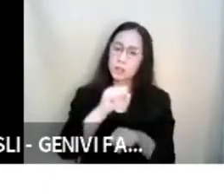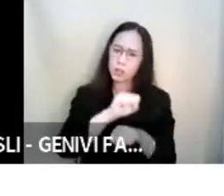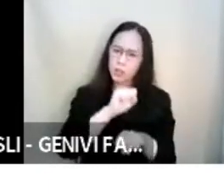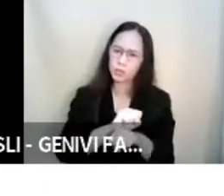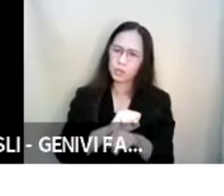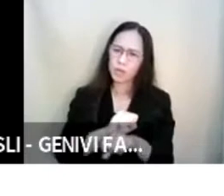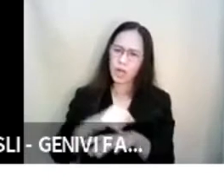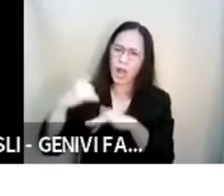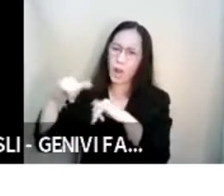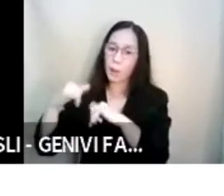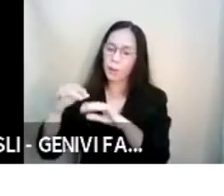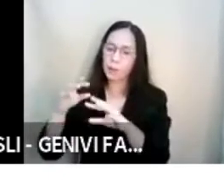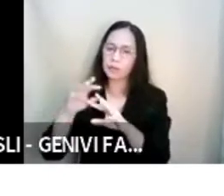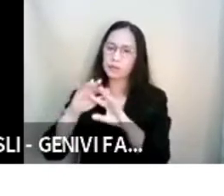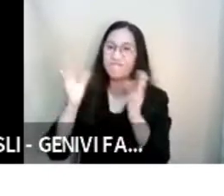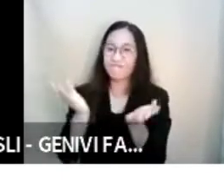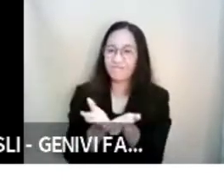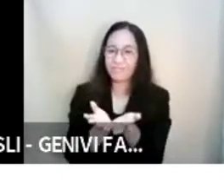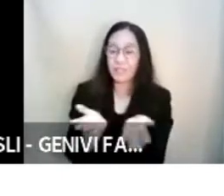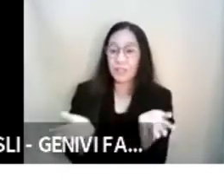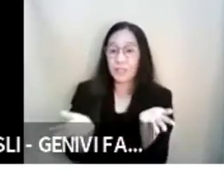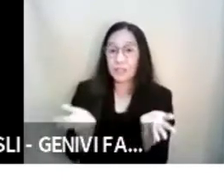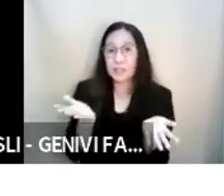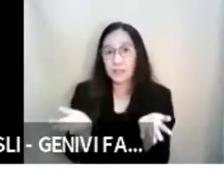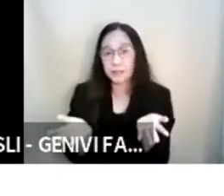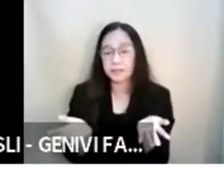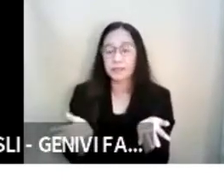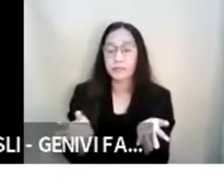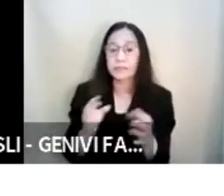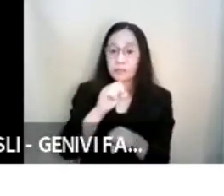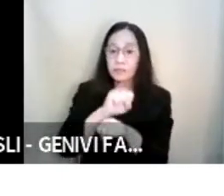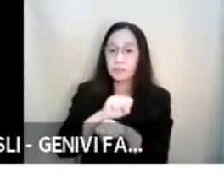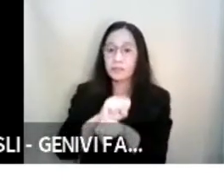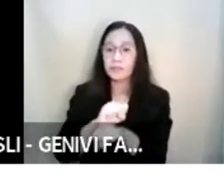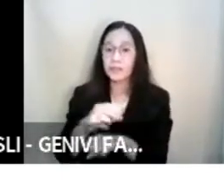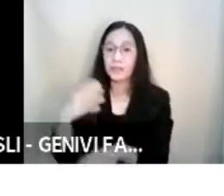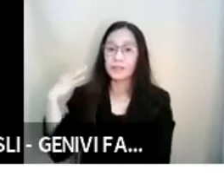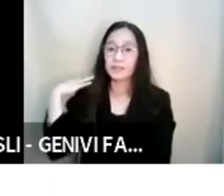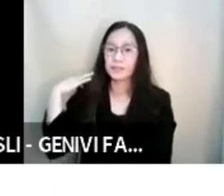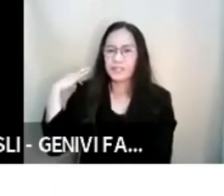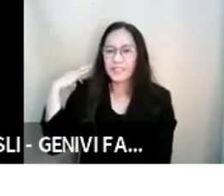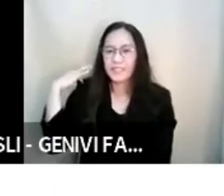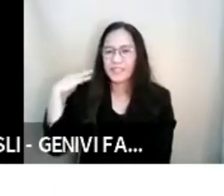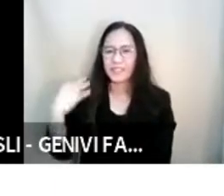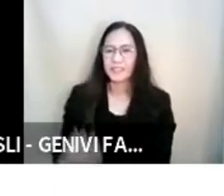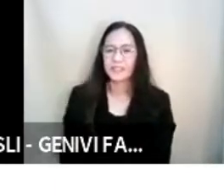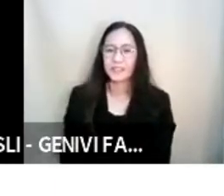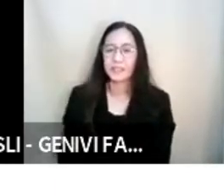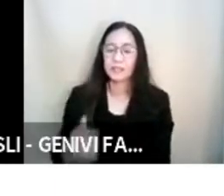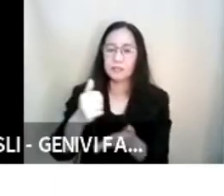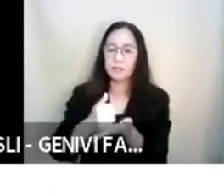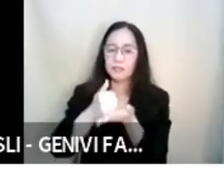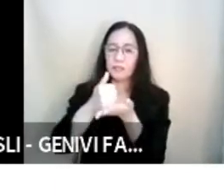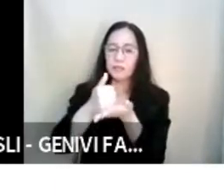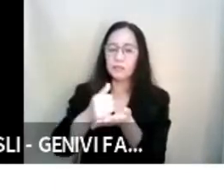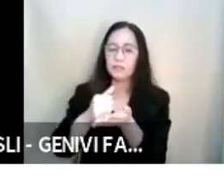no? Maybe he can find work, or maybe he can do volunteer work, or tumulong siya in a